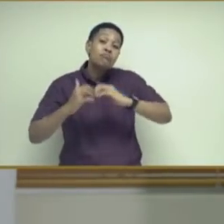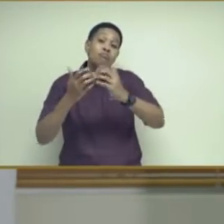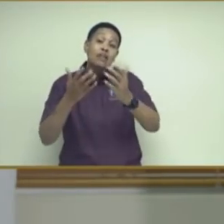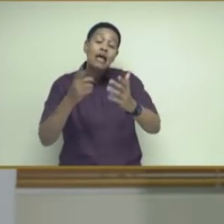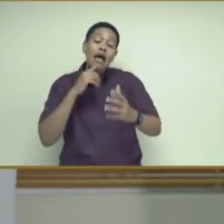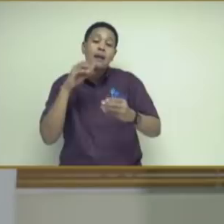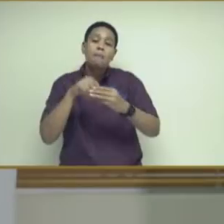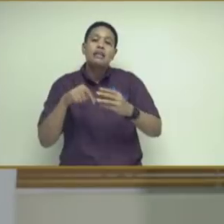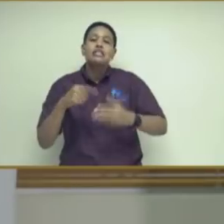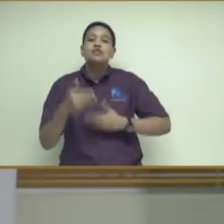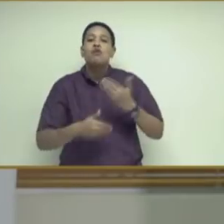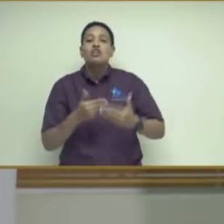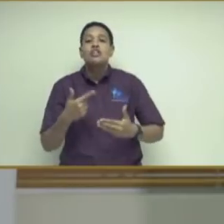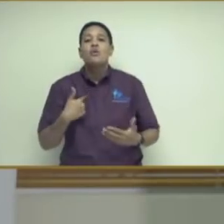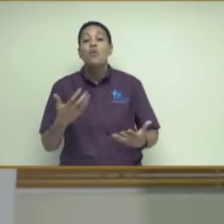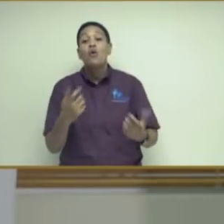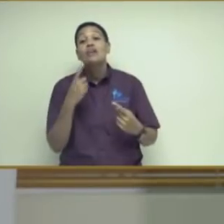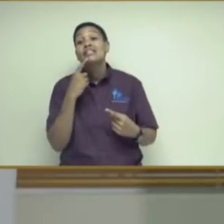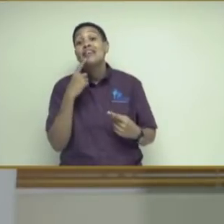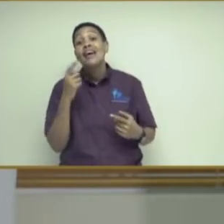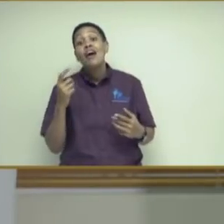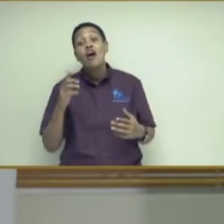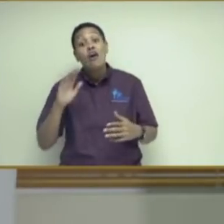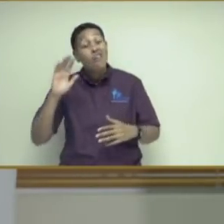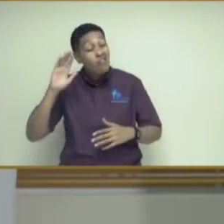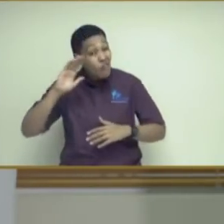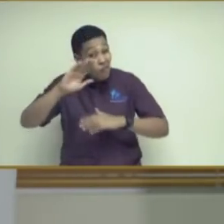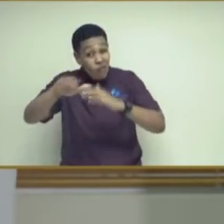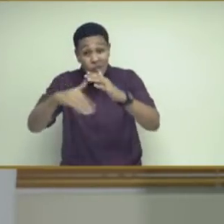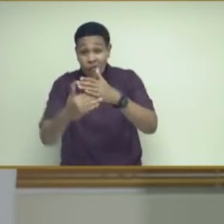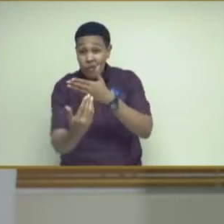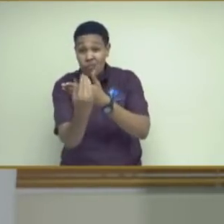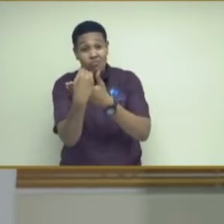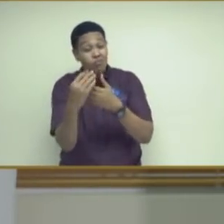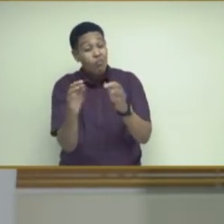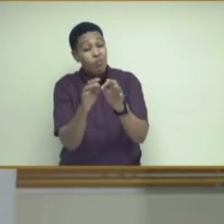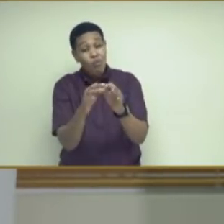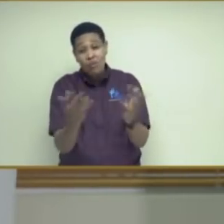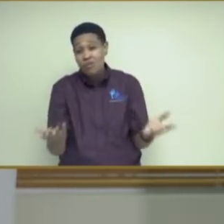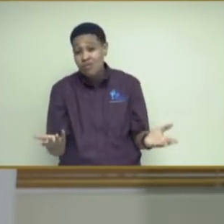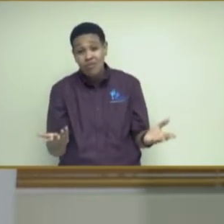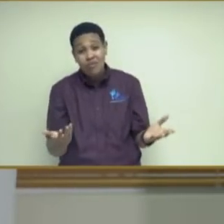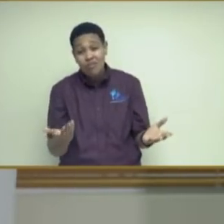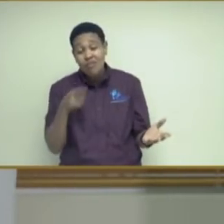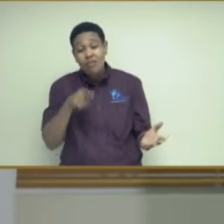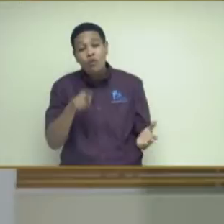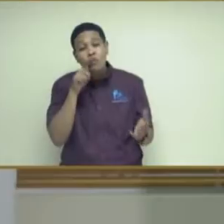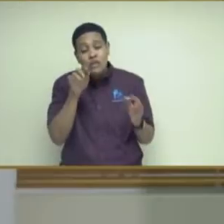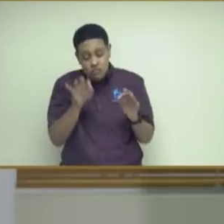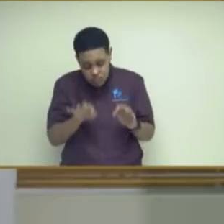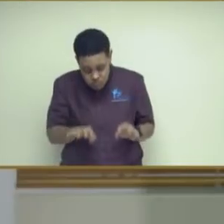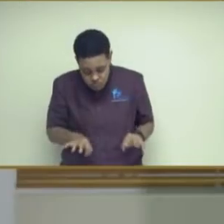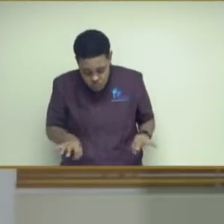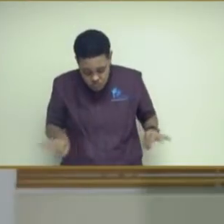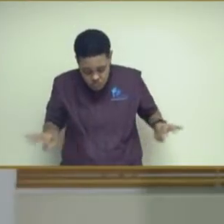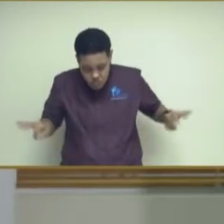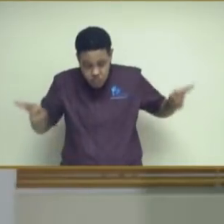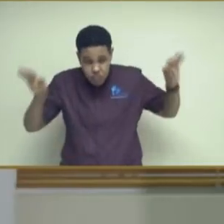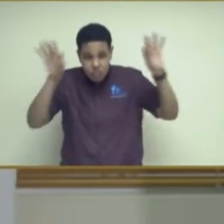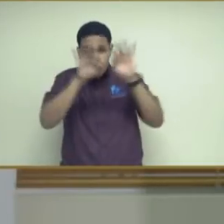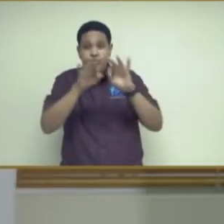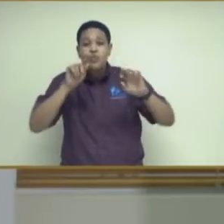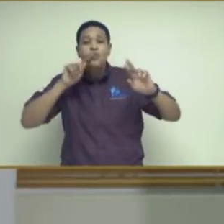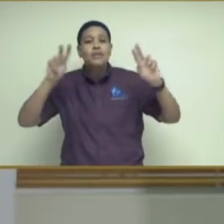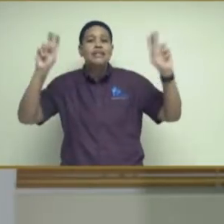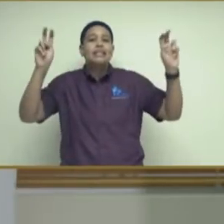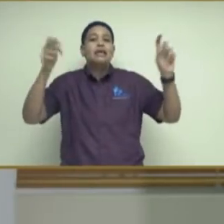this process. As we like to say, everyone counts. Everyone counts. This is critical to the theme